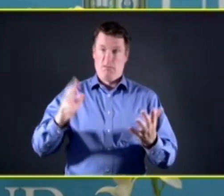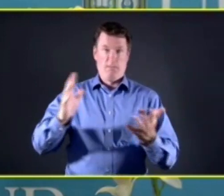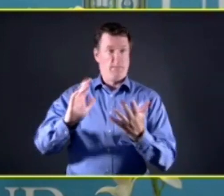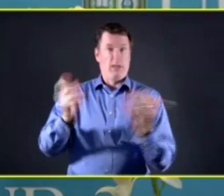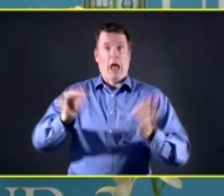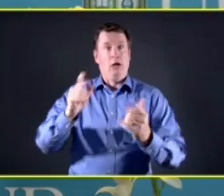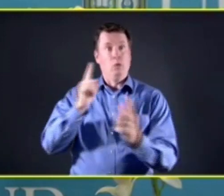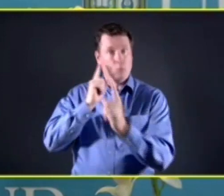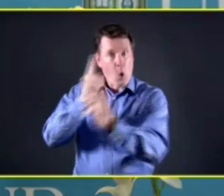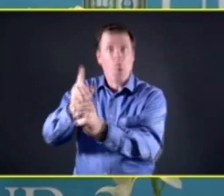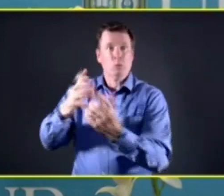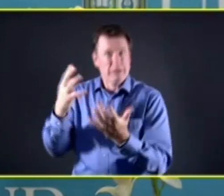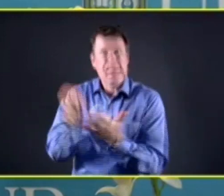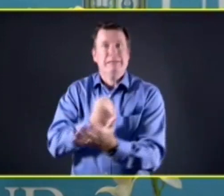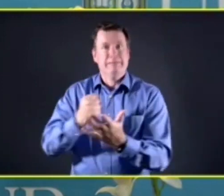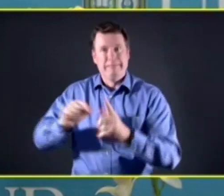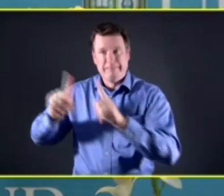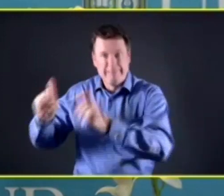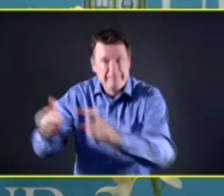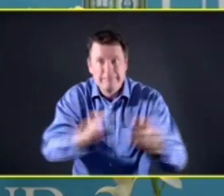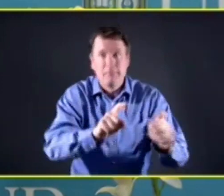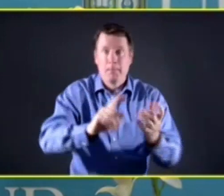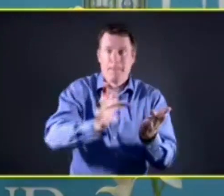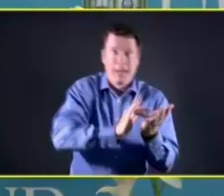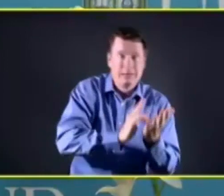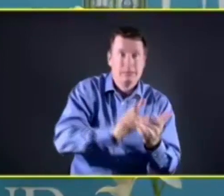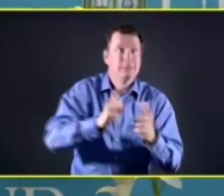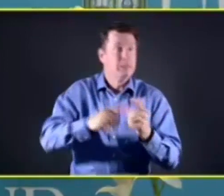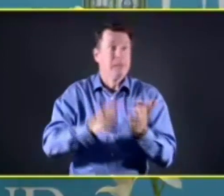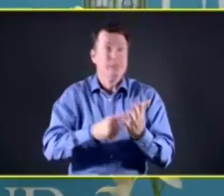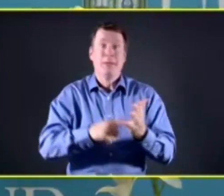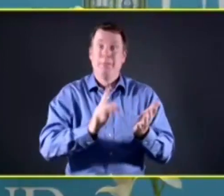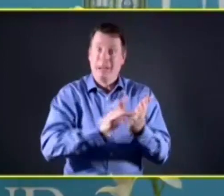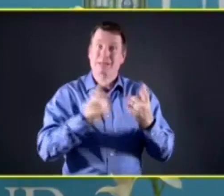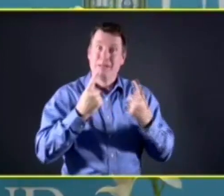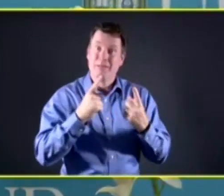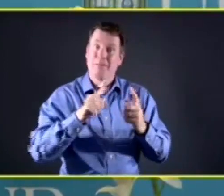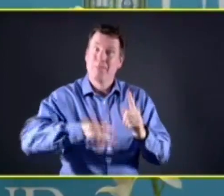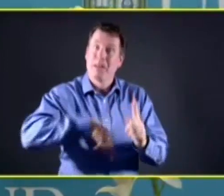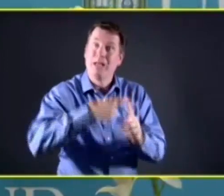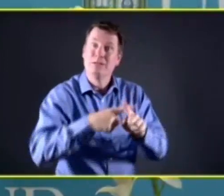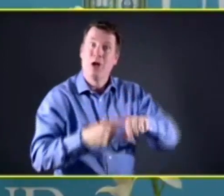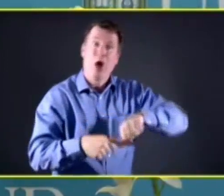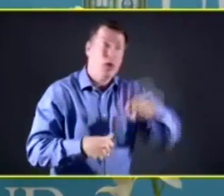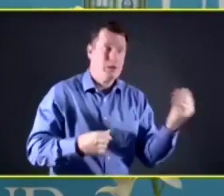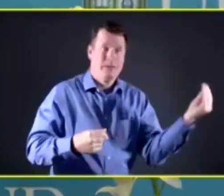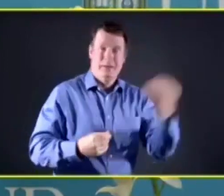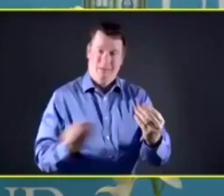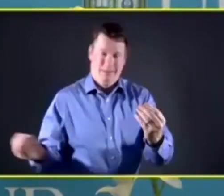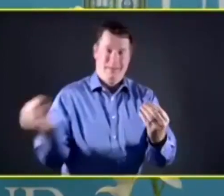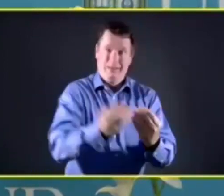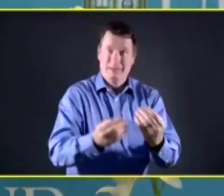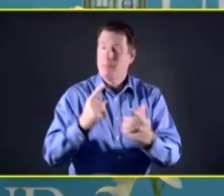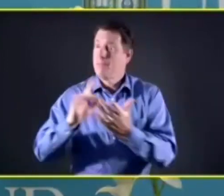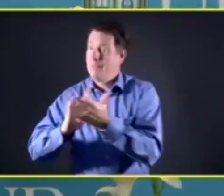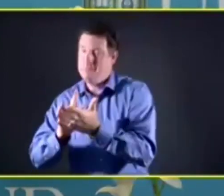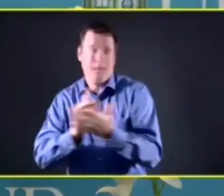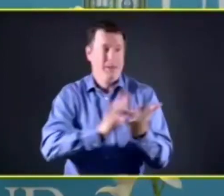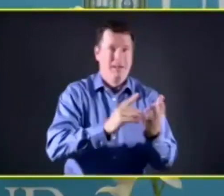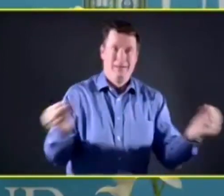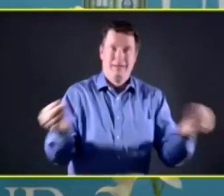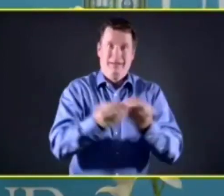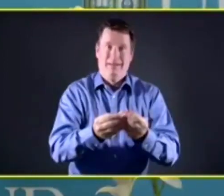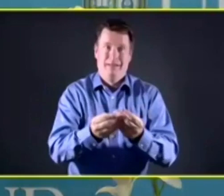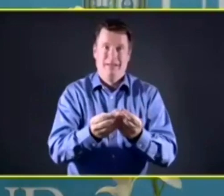together. Yeah, and I mean, that's the huge success story of AIDS is we put together these research networks to do